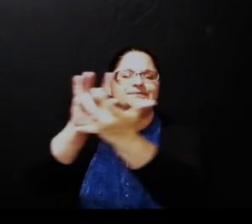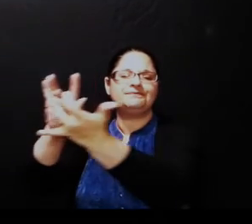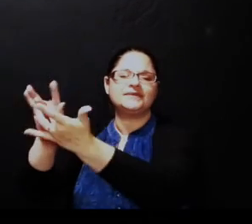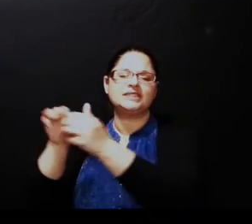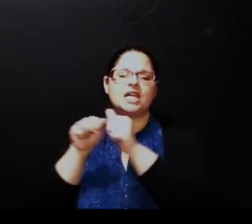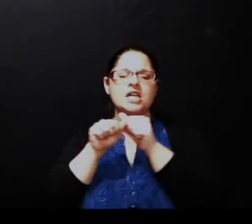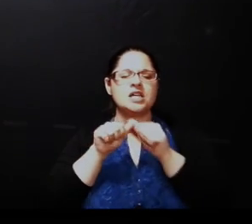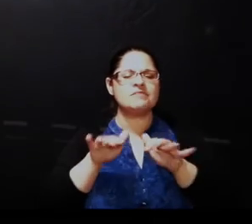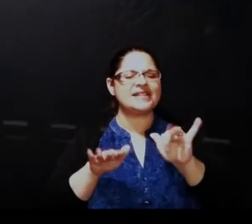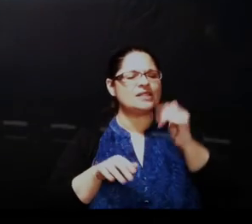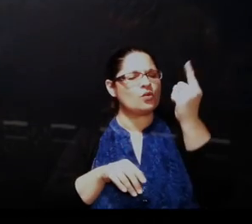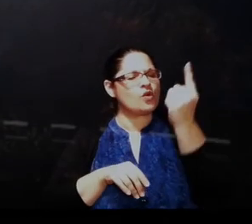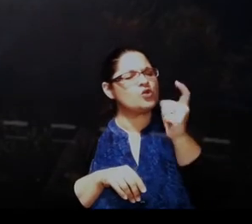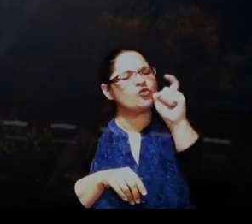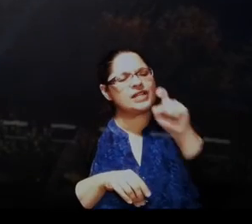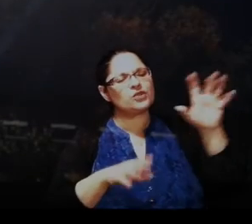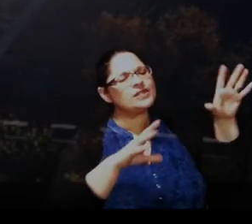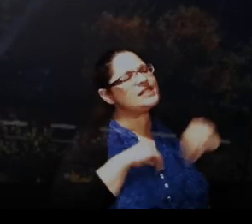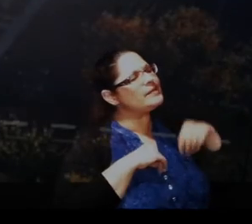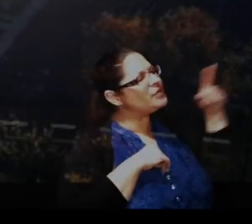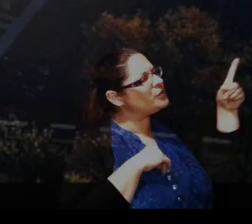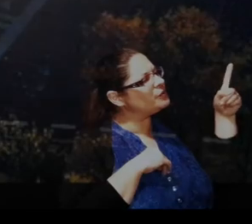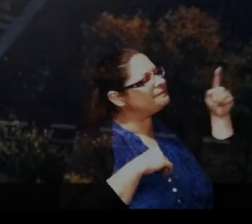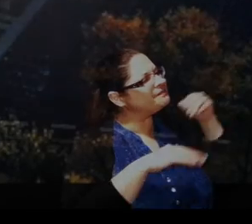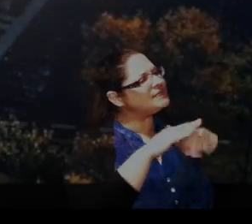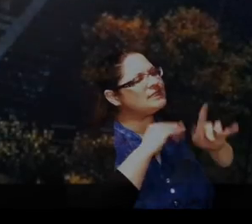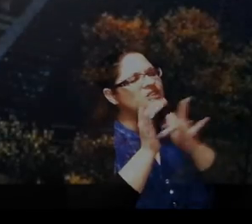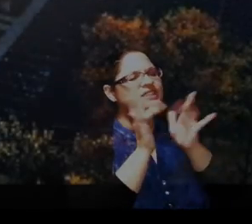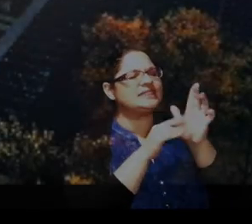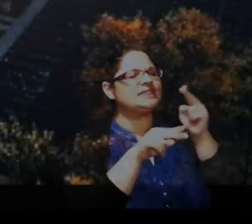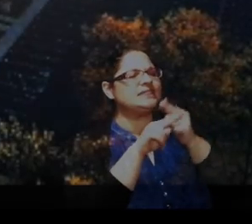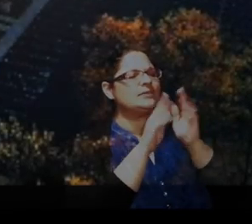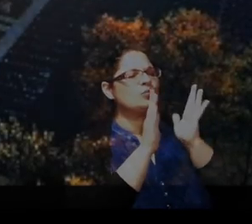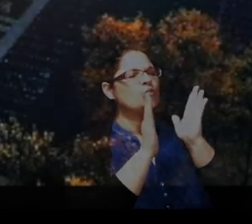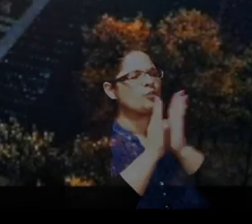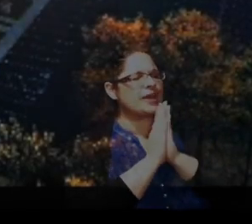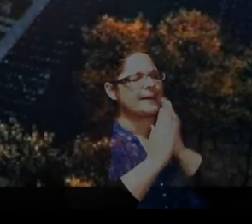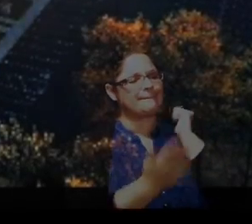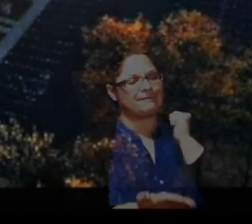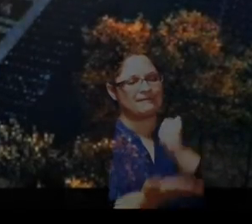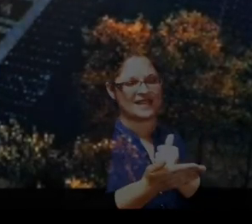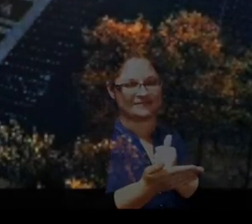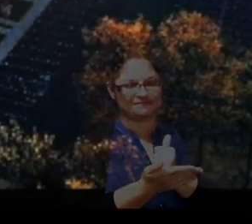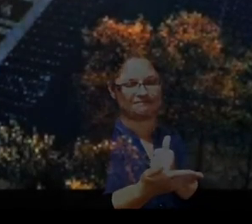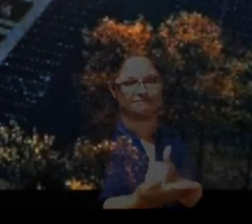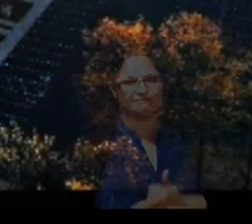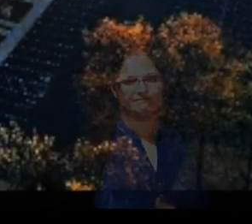Bless us as we worship together and as we commit our lives to You in Jesus' name. Amen.